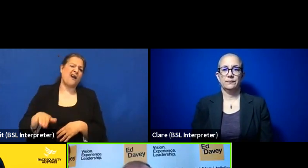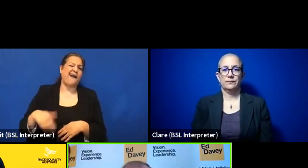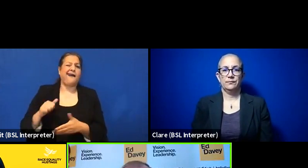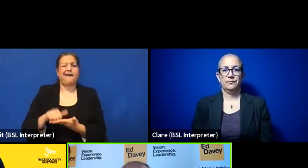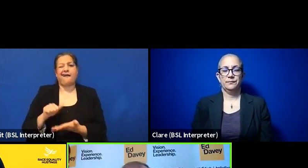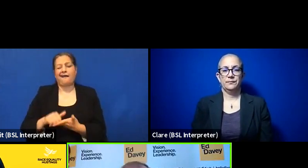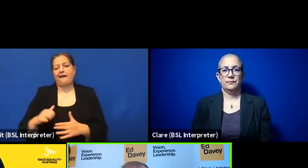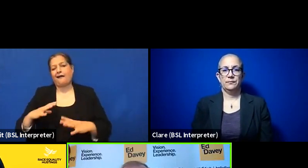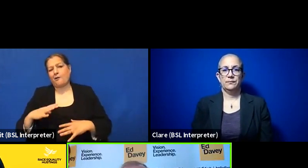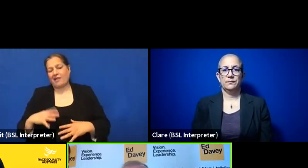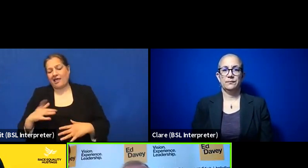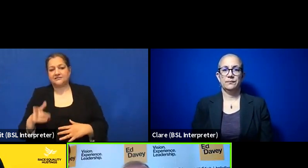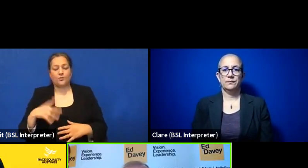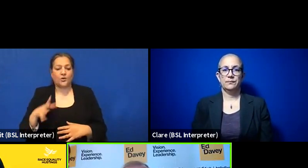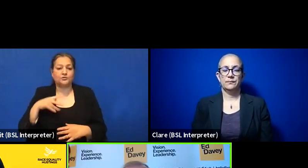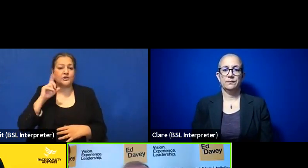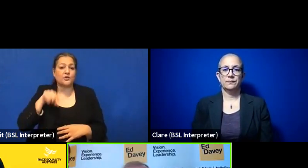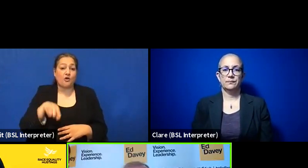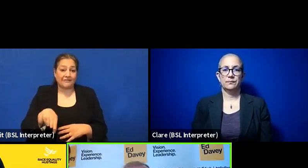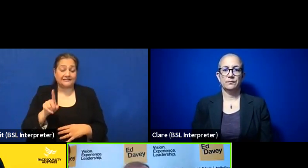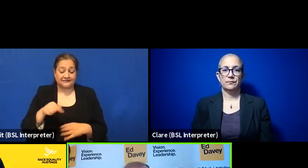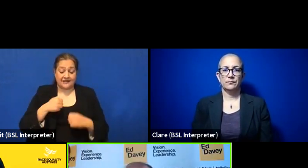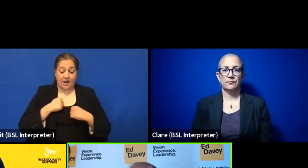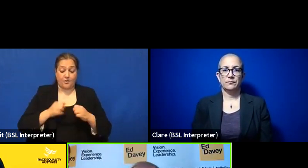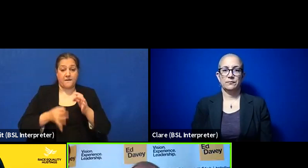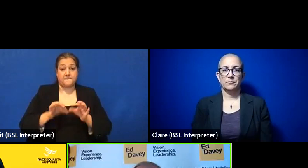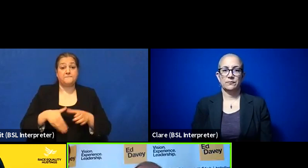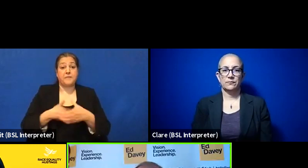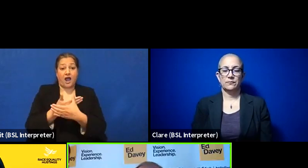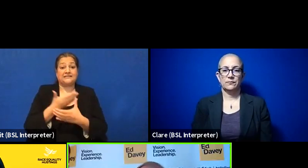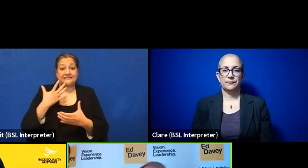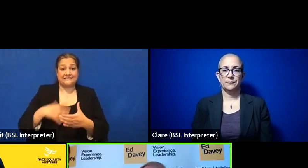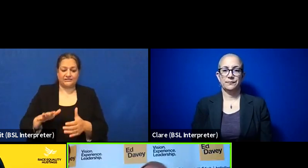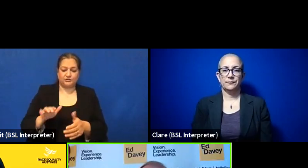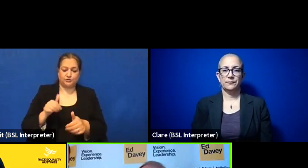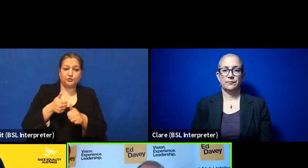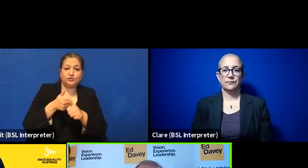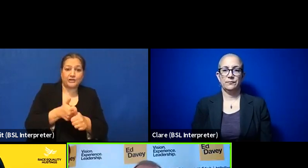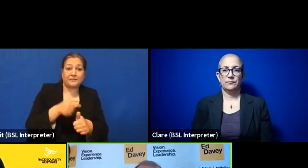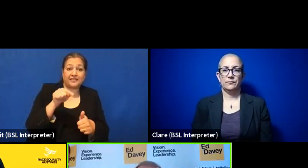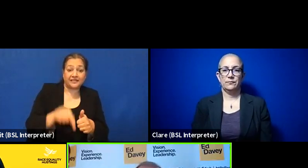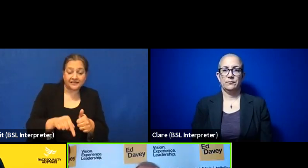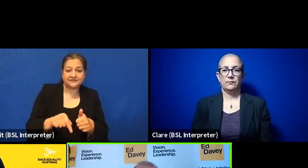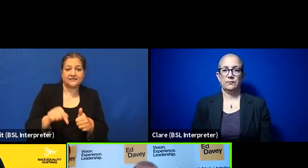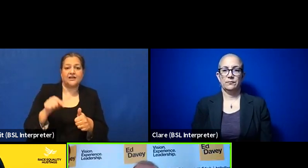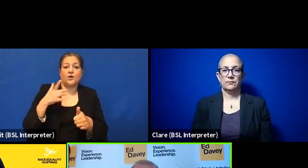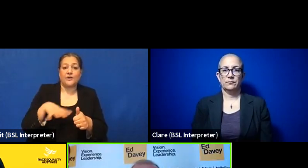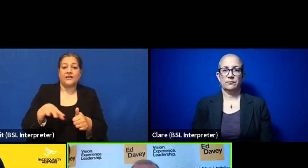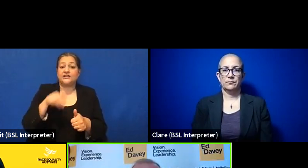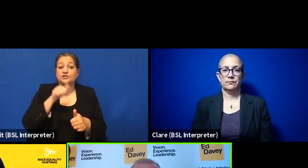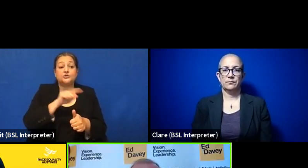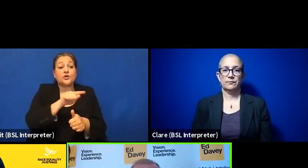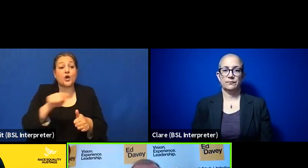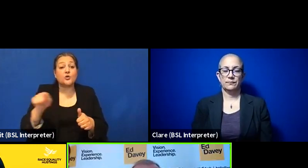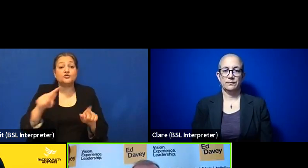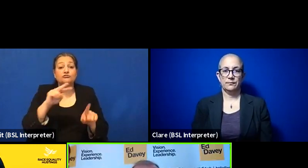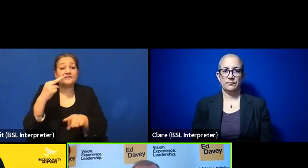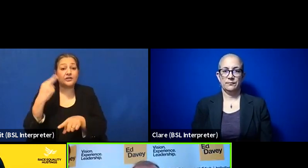ignore it, and we as a party need to champion it. Let's, for the start, implement the recommendations from all those reviews I've talked